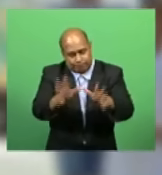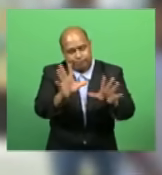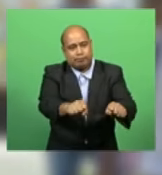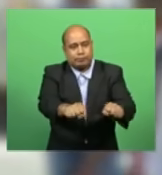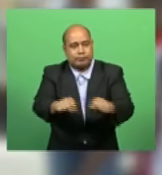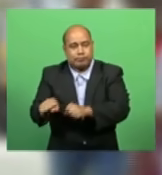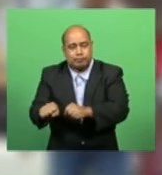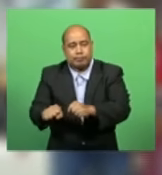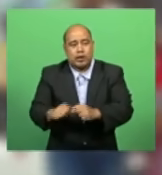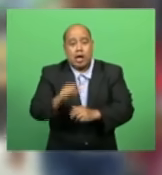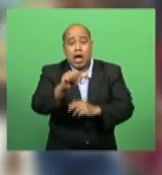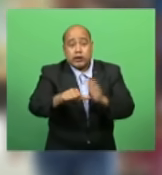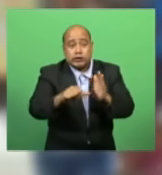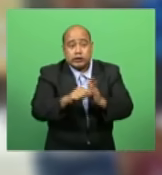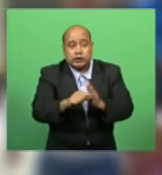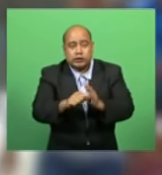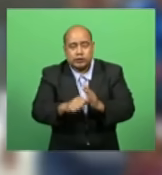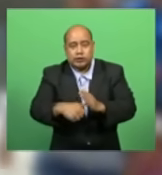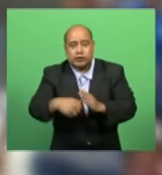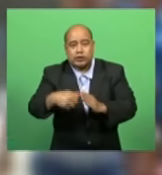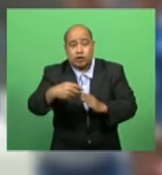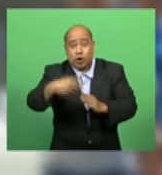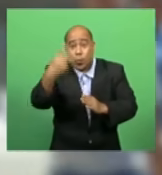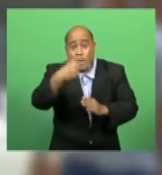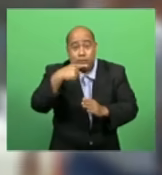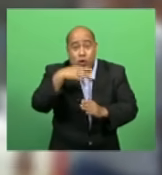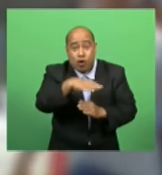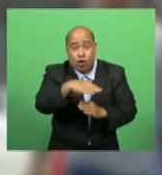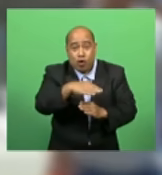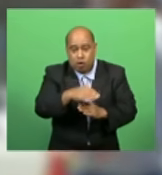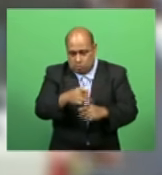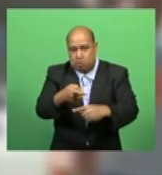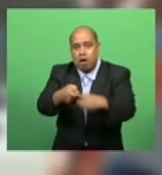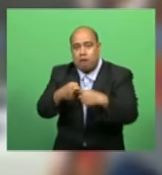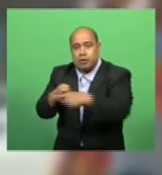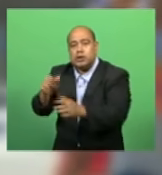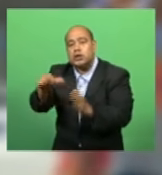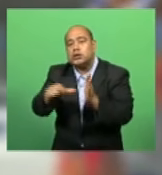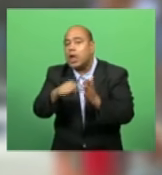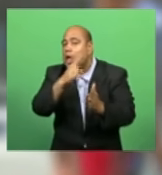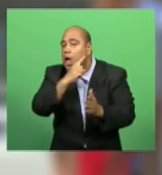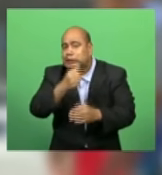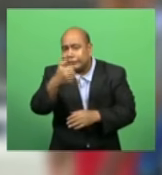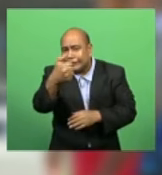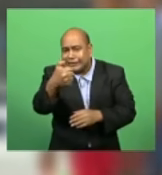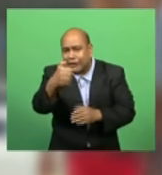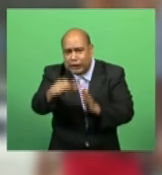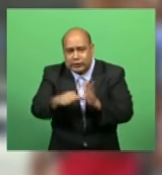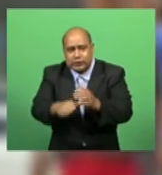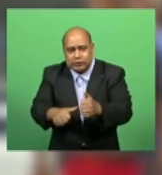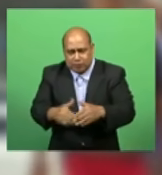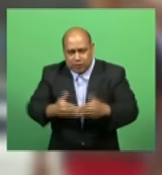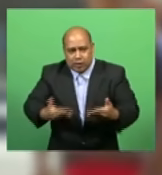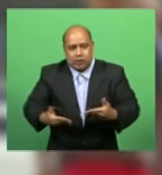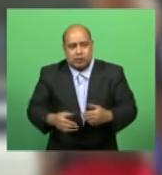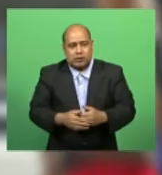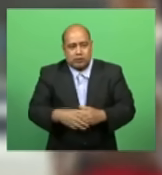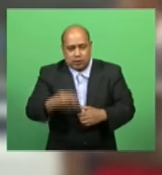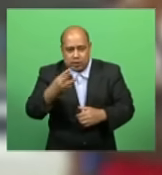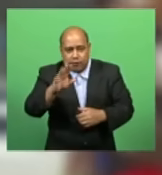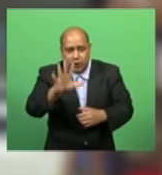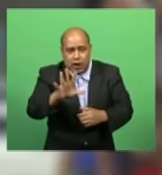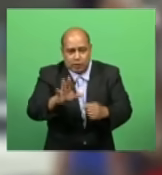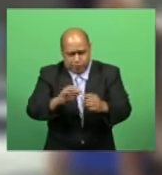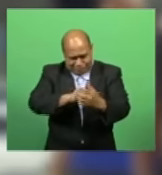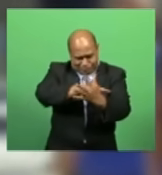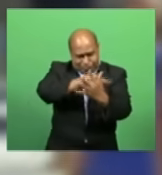same village last month. The juvenile was one of 12 people charged with 35 incidents of serious sexual